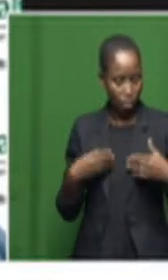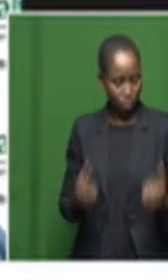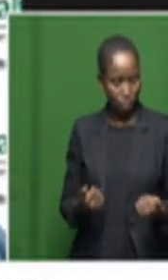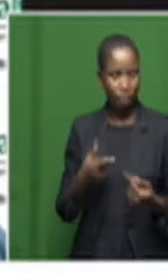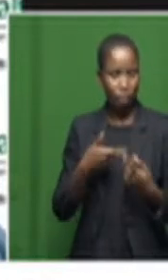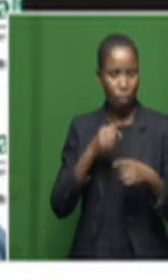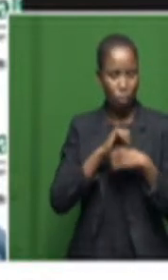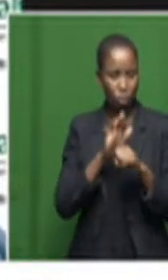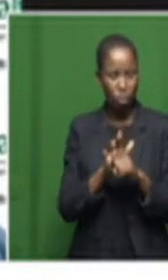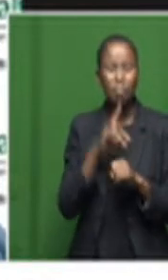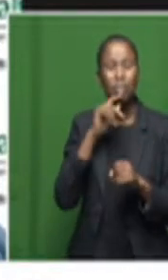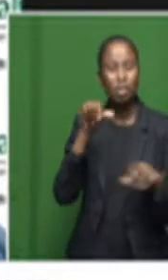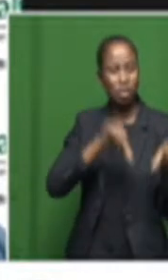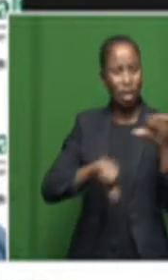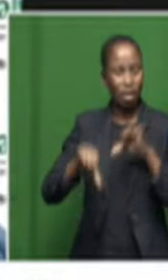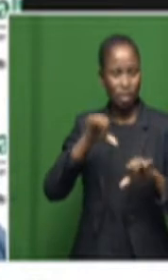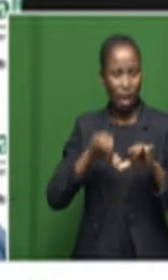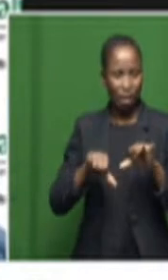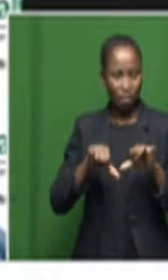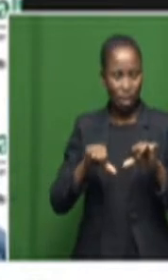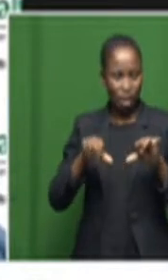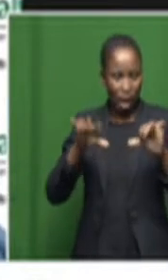scientific explanation for warning the